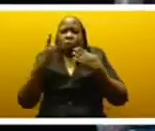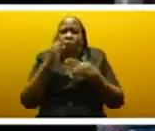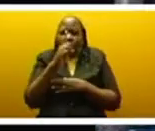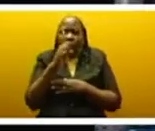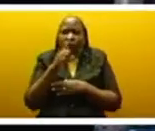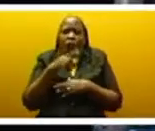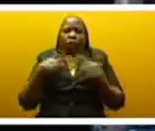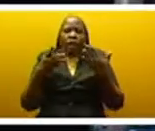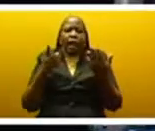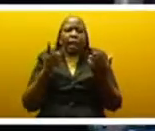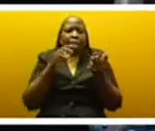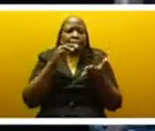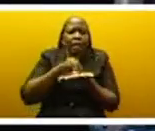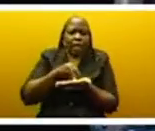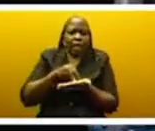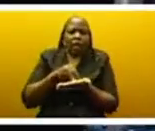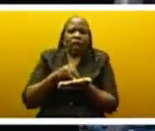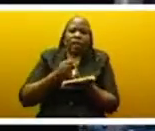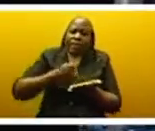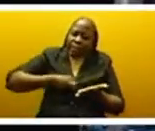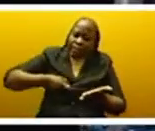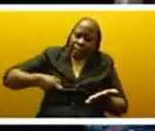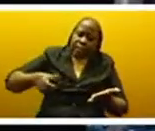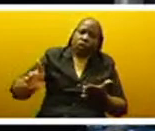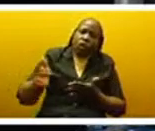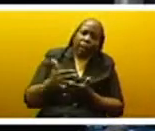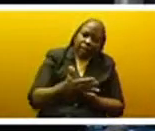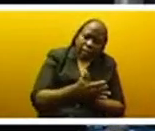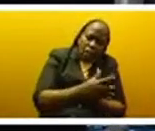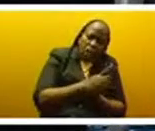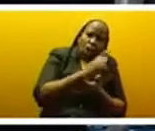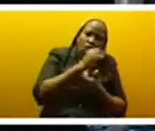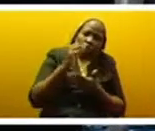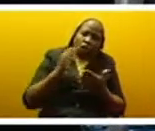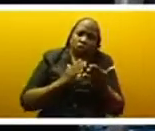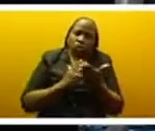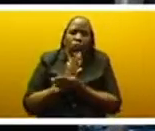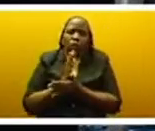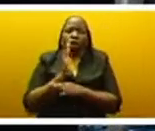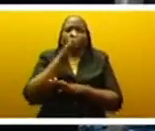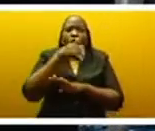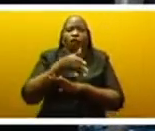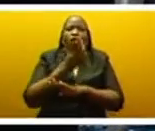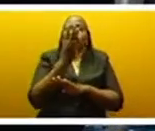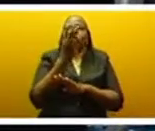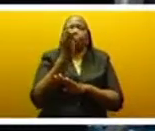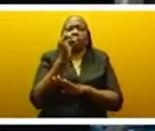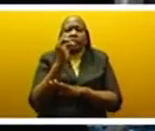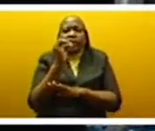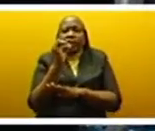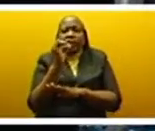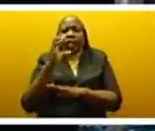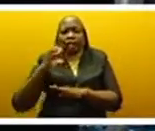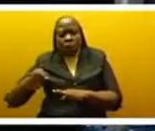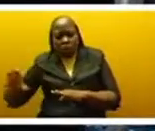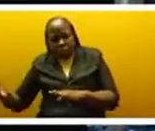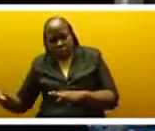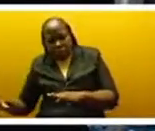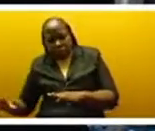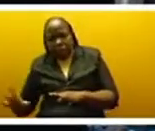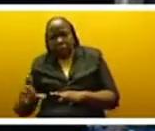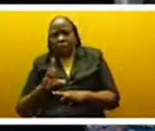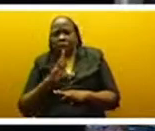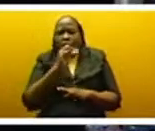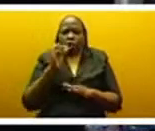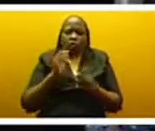been collected, one which had gone through over 40 county assemblies, one which had gone through both houses